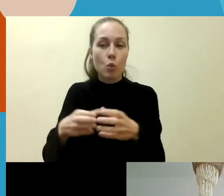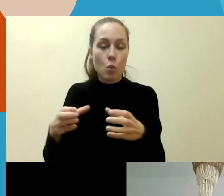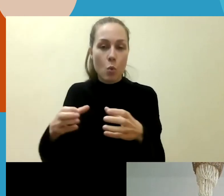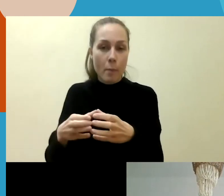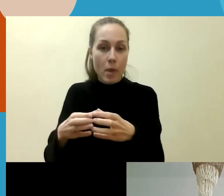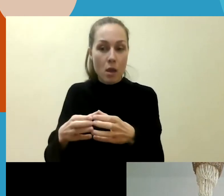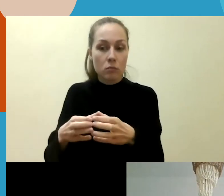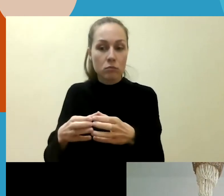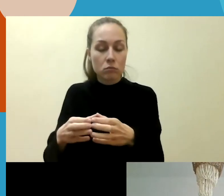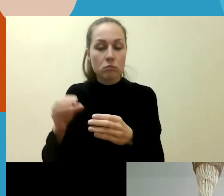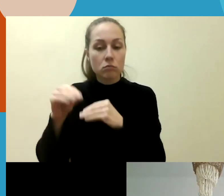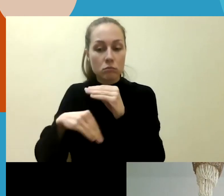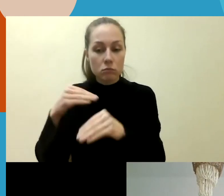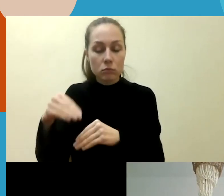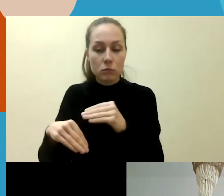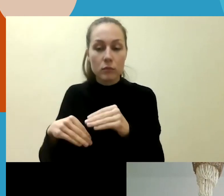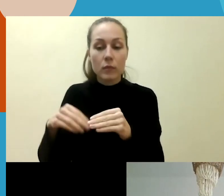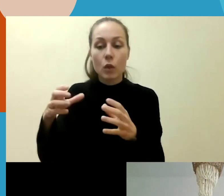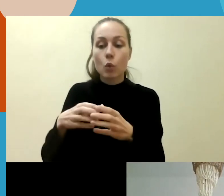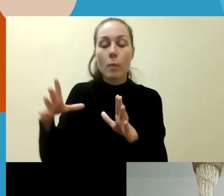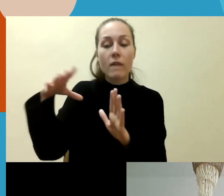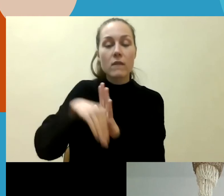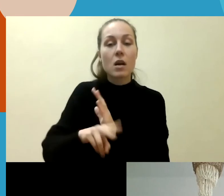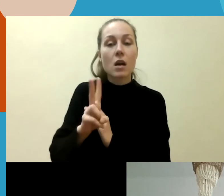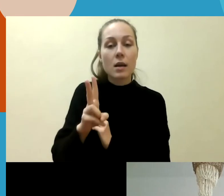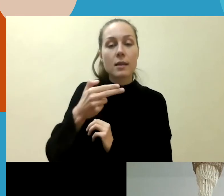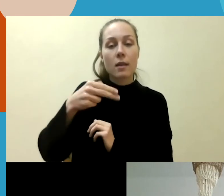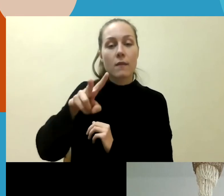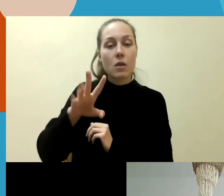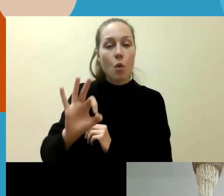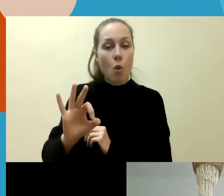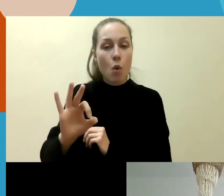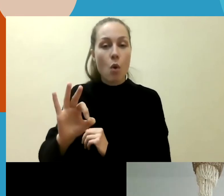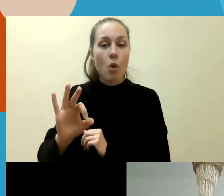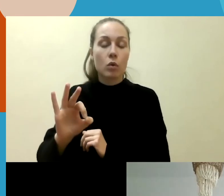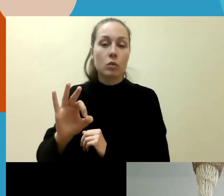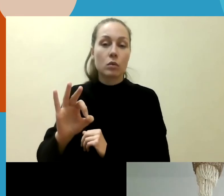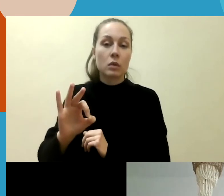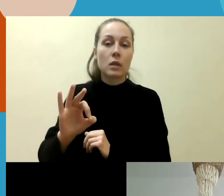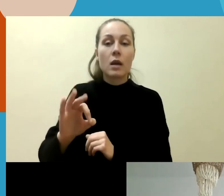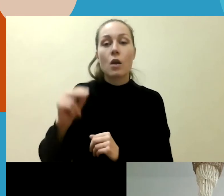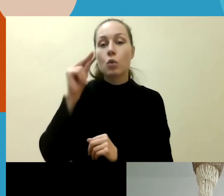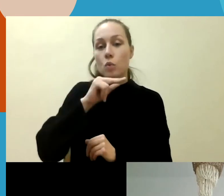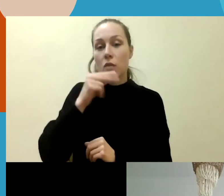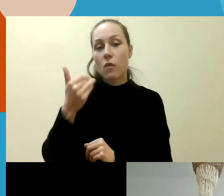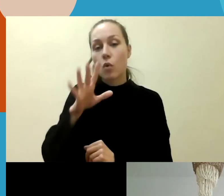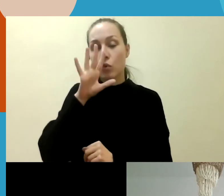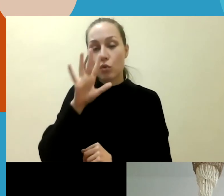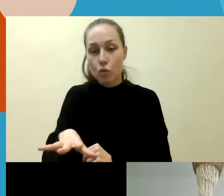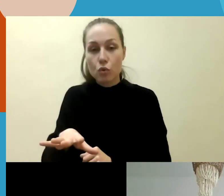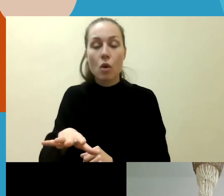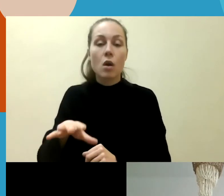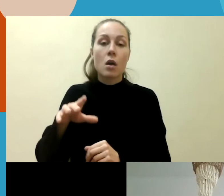working group under the Ministry of the Interior. This working group has engaged